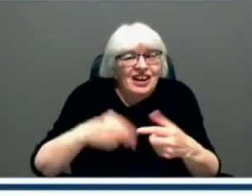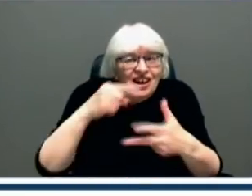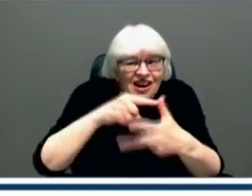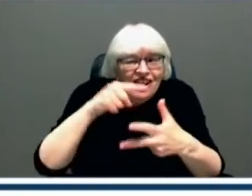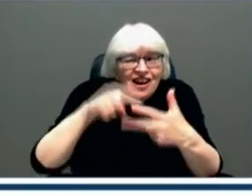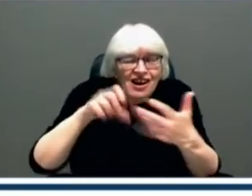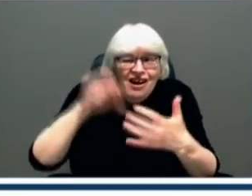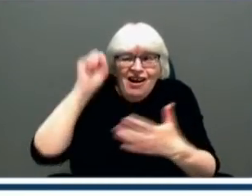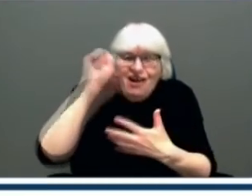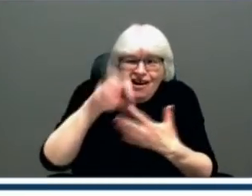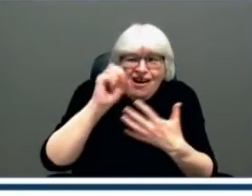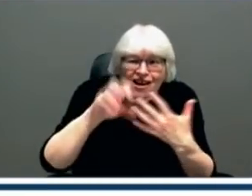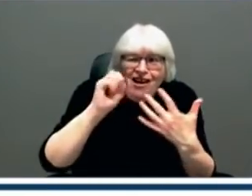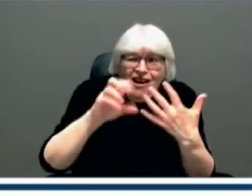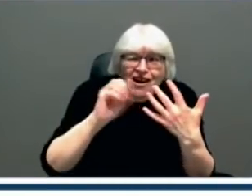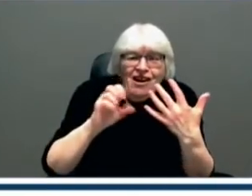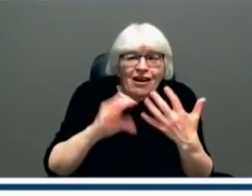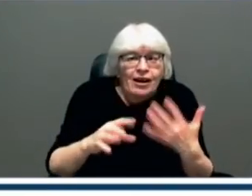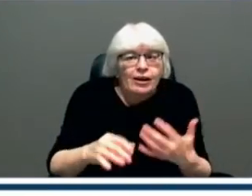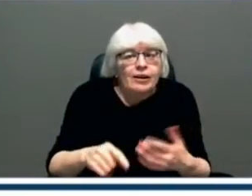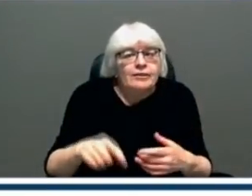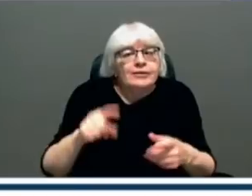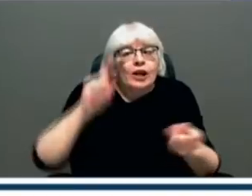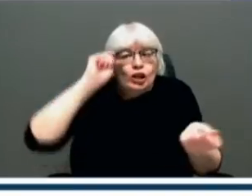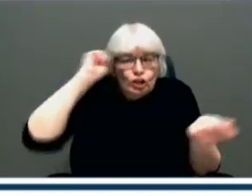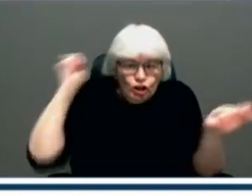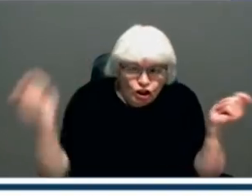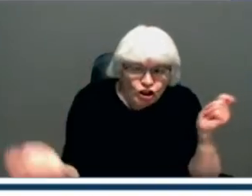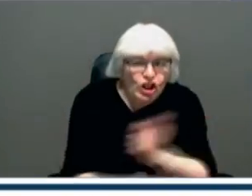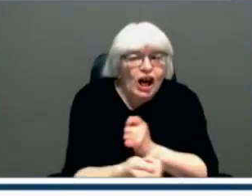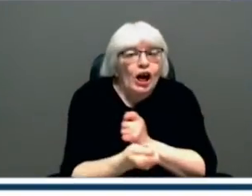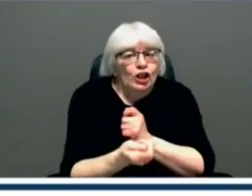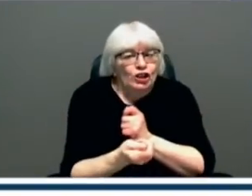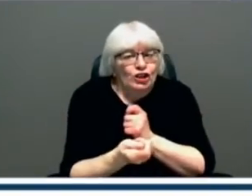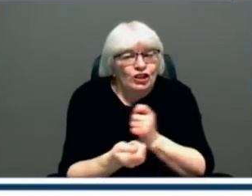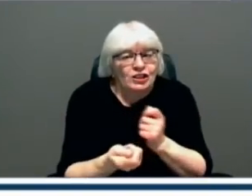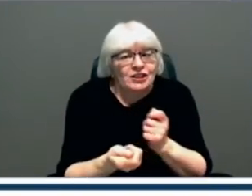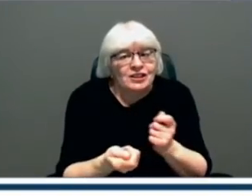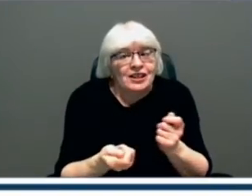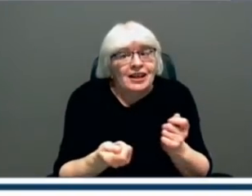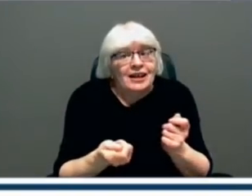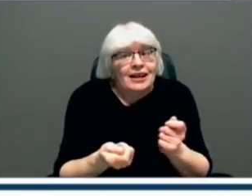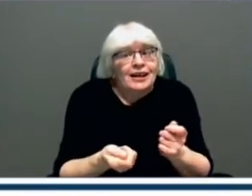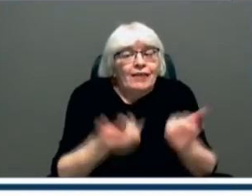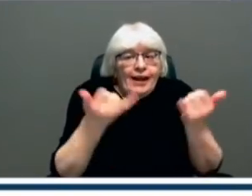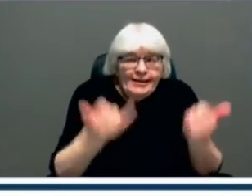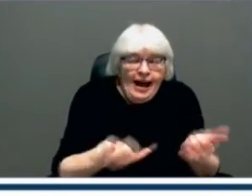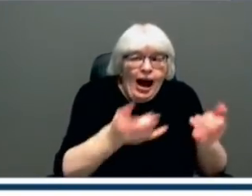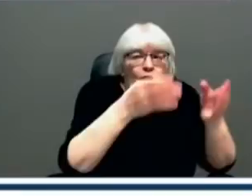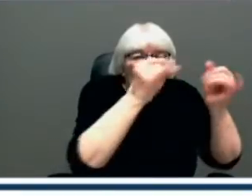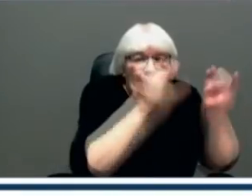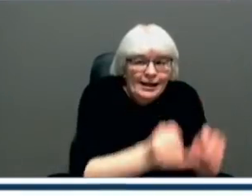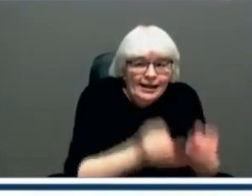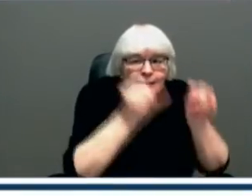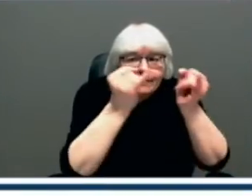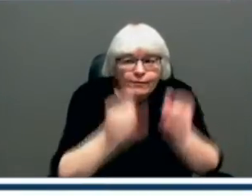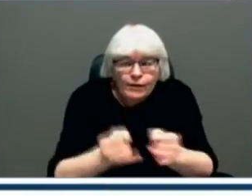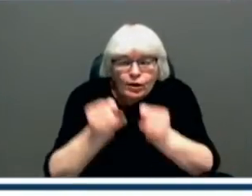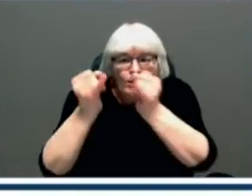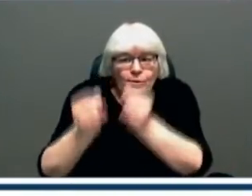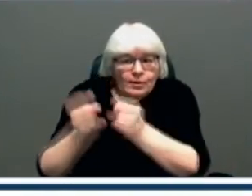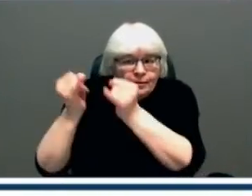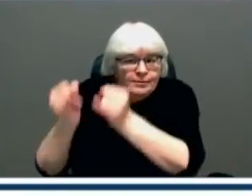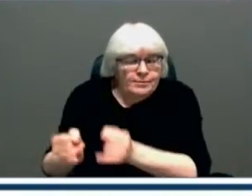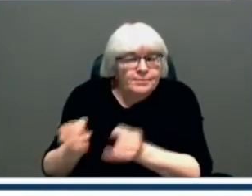the control of COVID back towards individuals and families. But with that